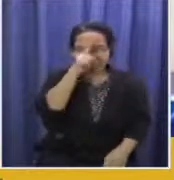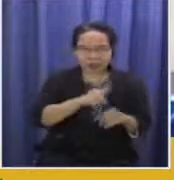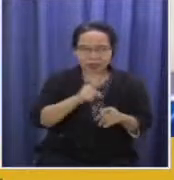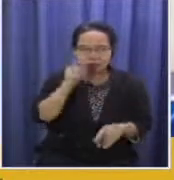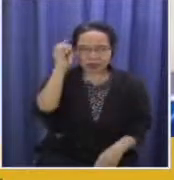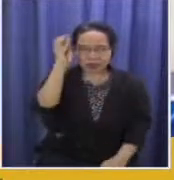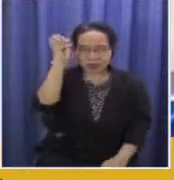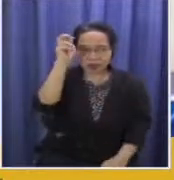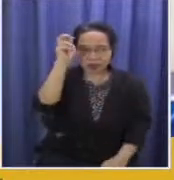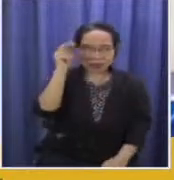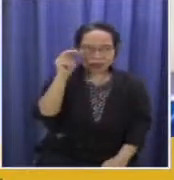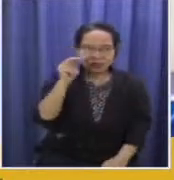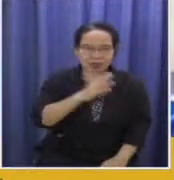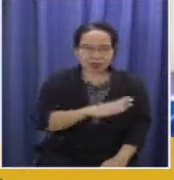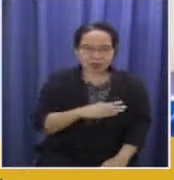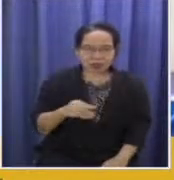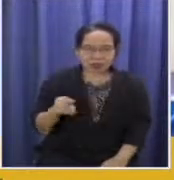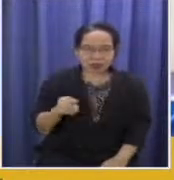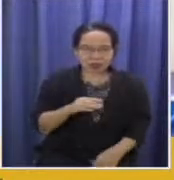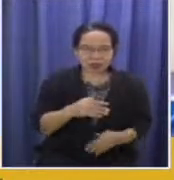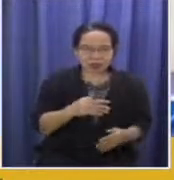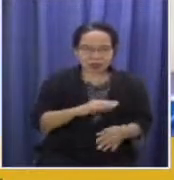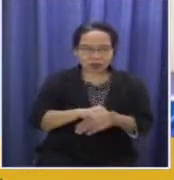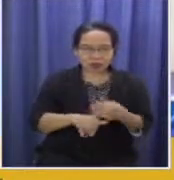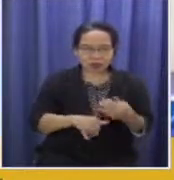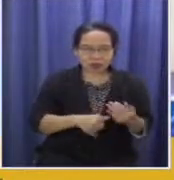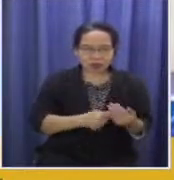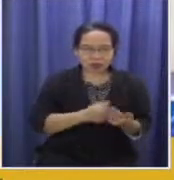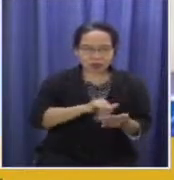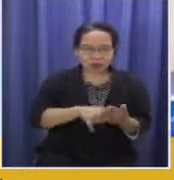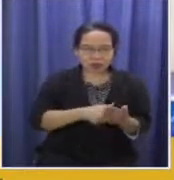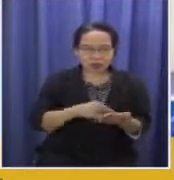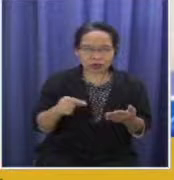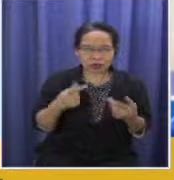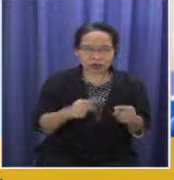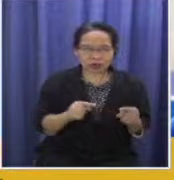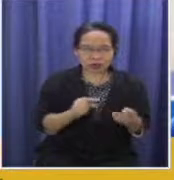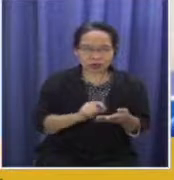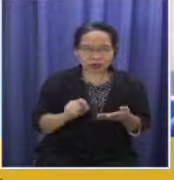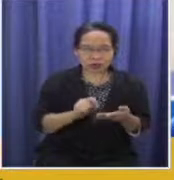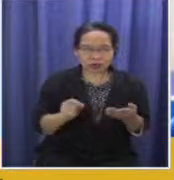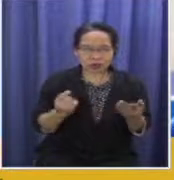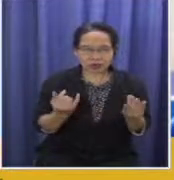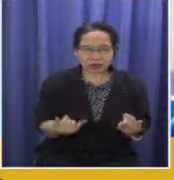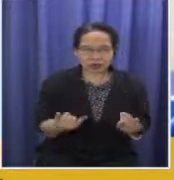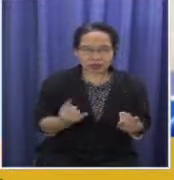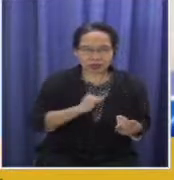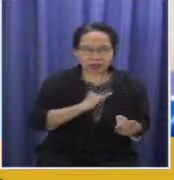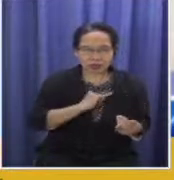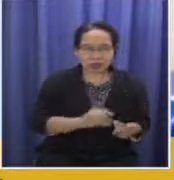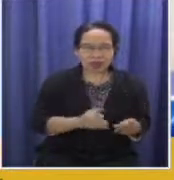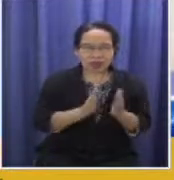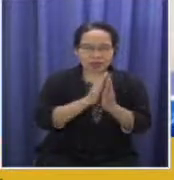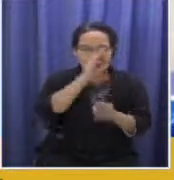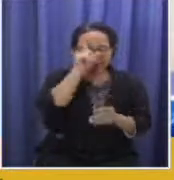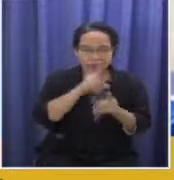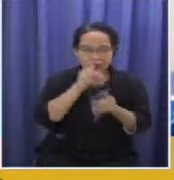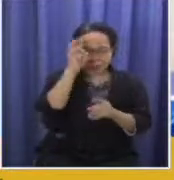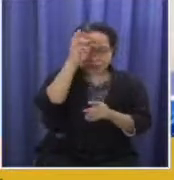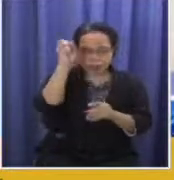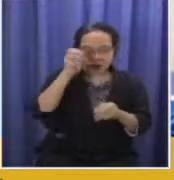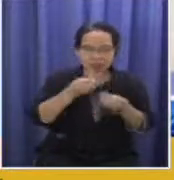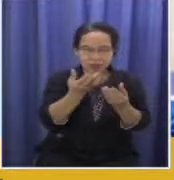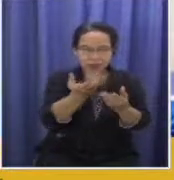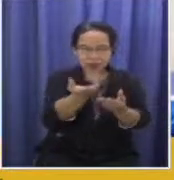Mohan. And all those verses that you are trying to write down, I will ask Brother Diwas to